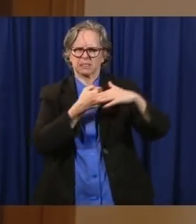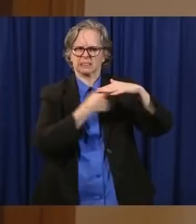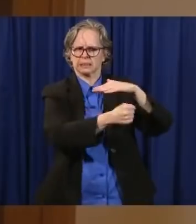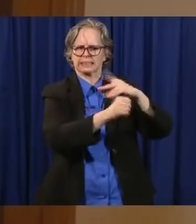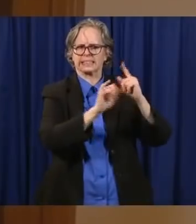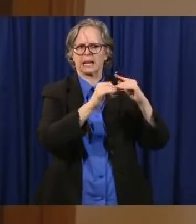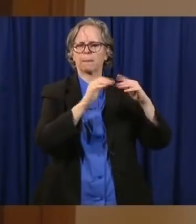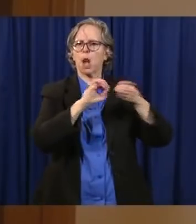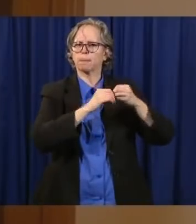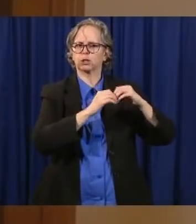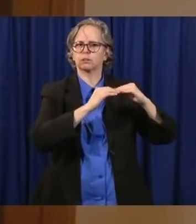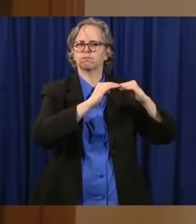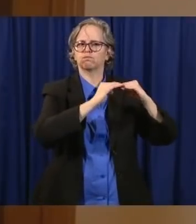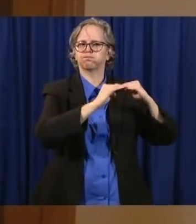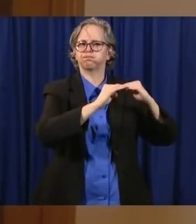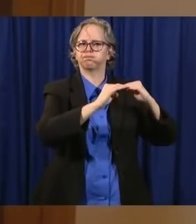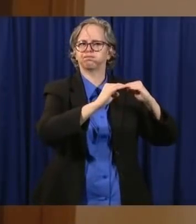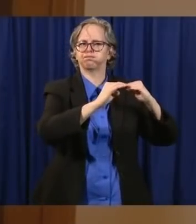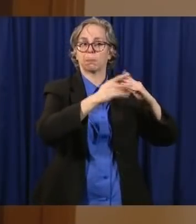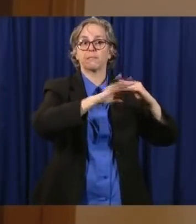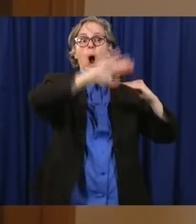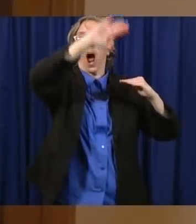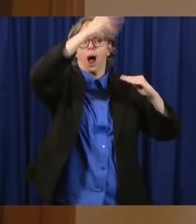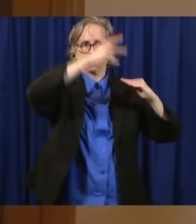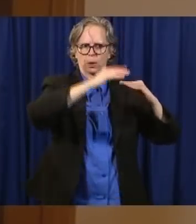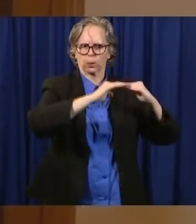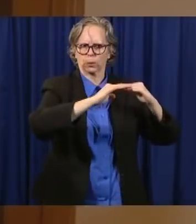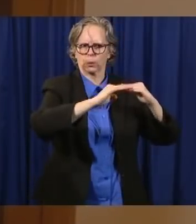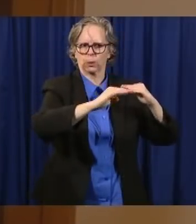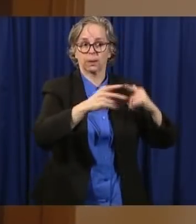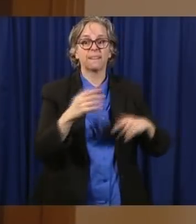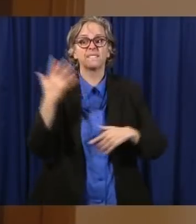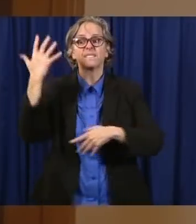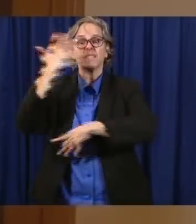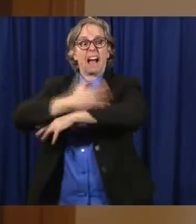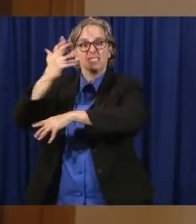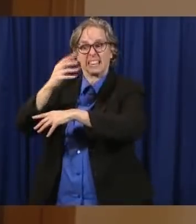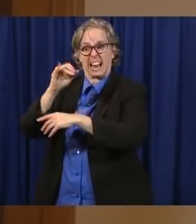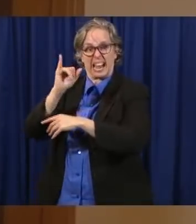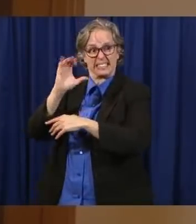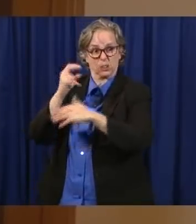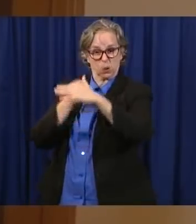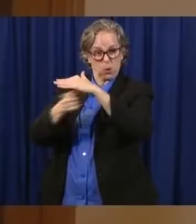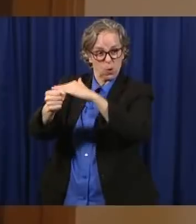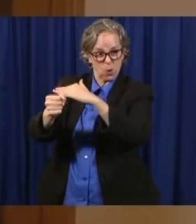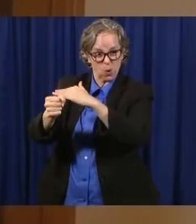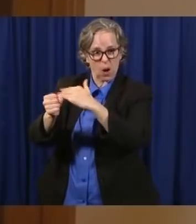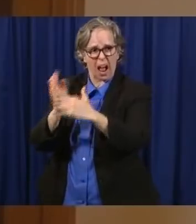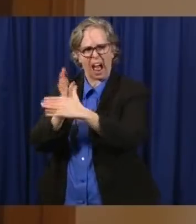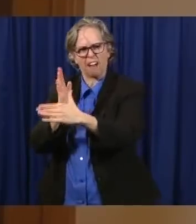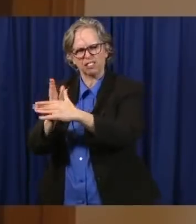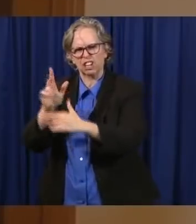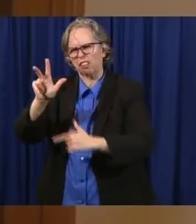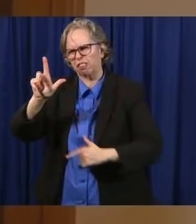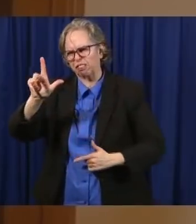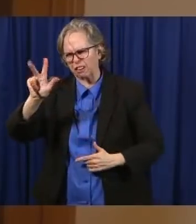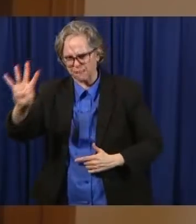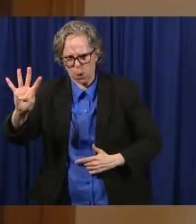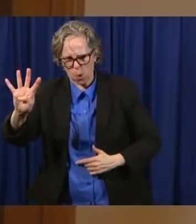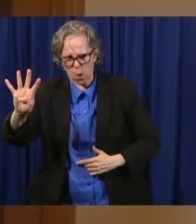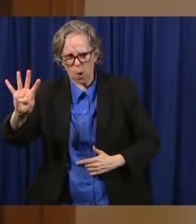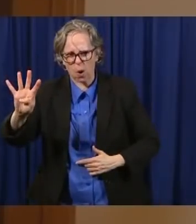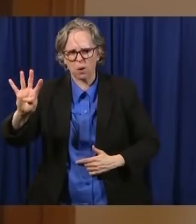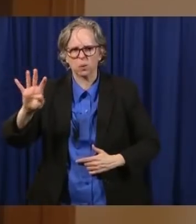5-day ICU admission average of 34, and we see that number at 25. So these are trends that we will